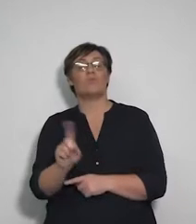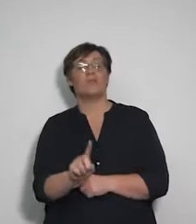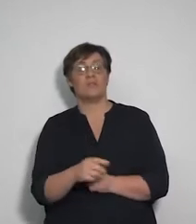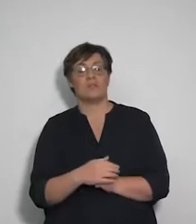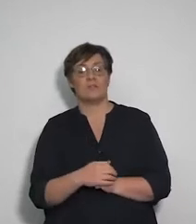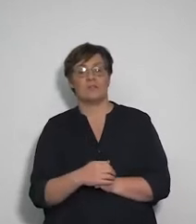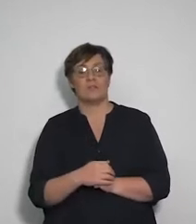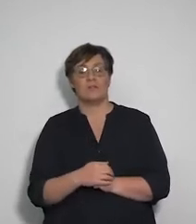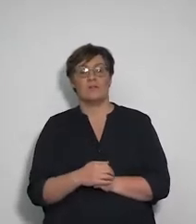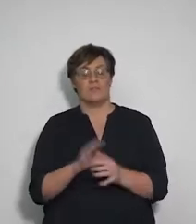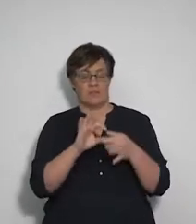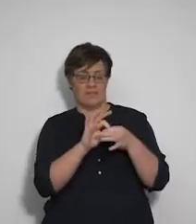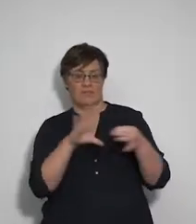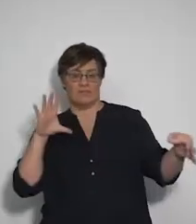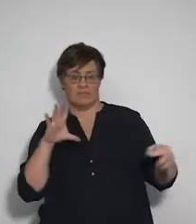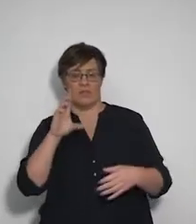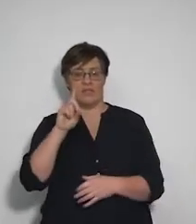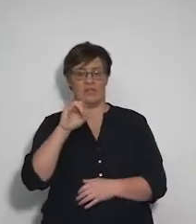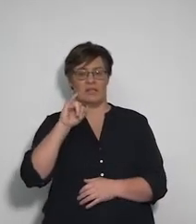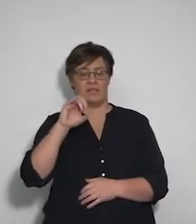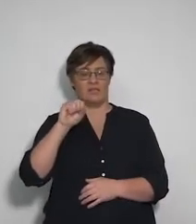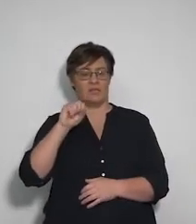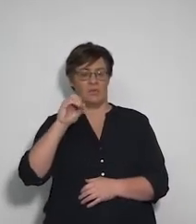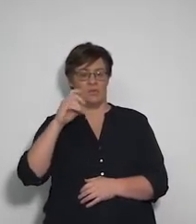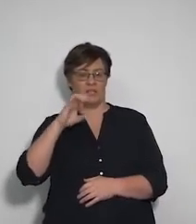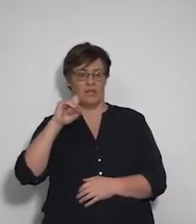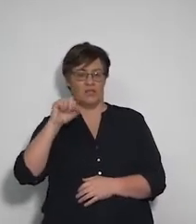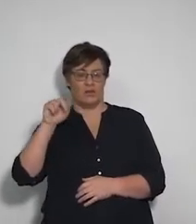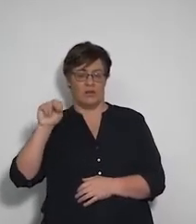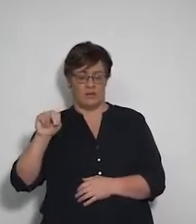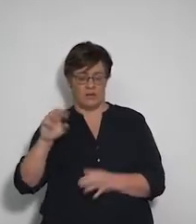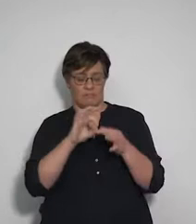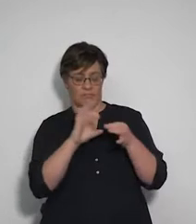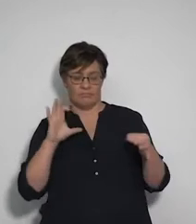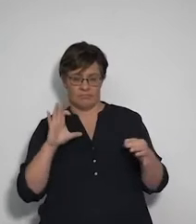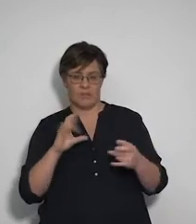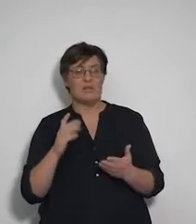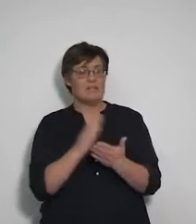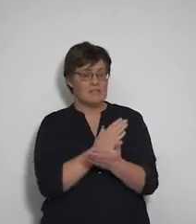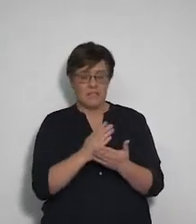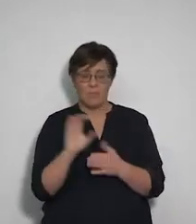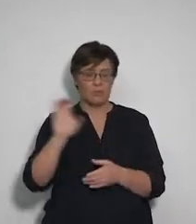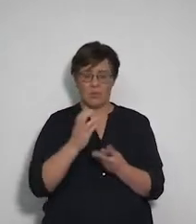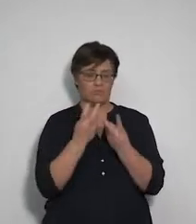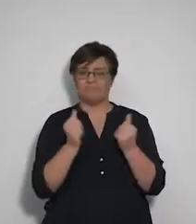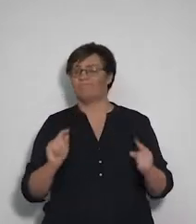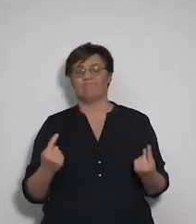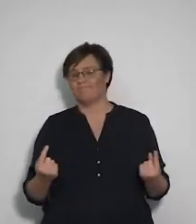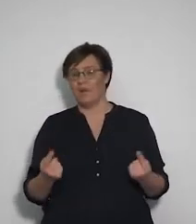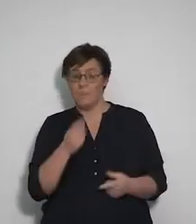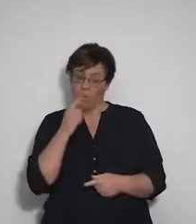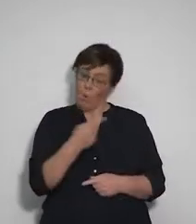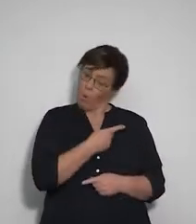as dissociation. Right. Okay. And then some of the salts, they don't dissolve. We have said that not